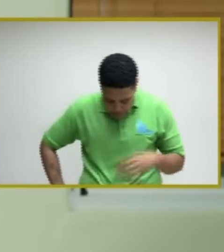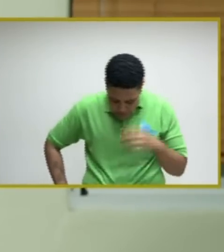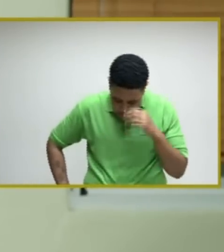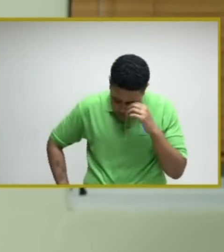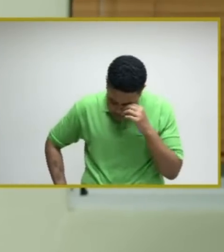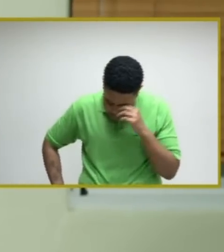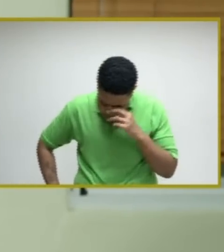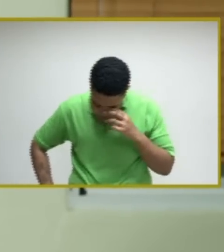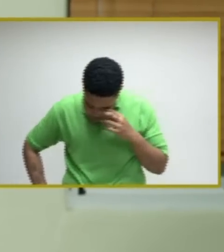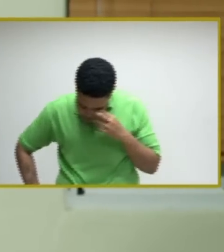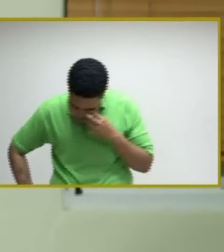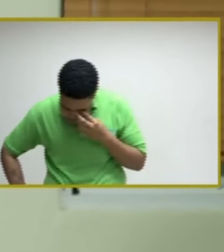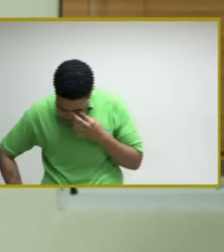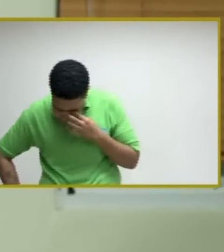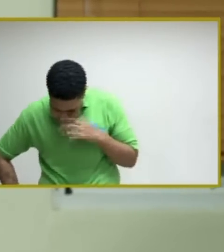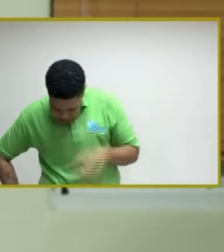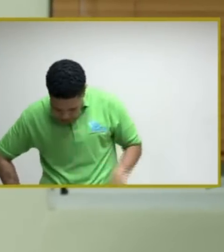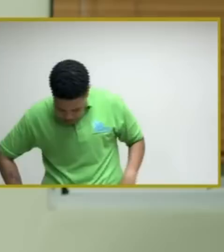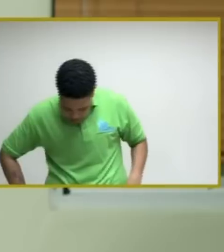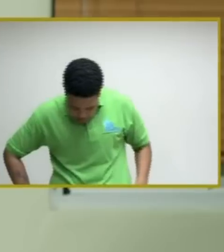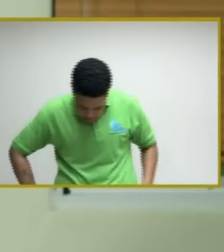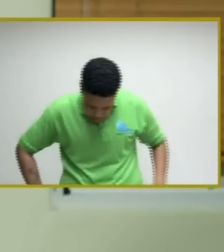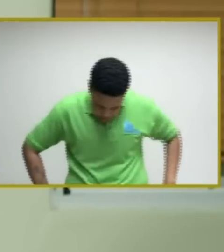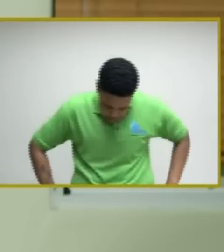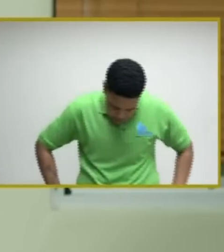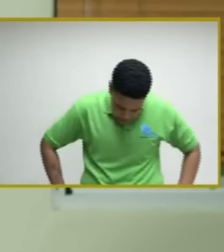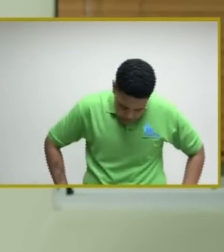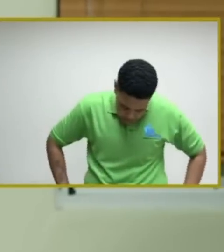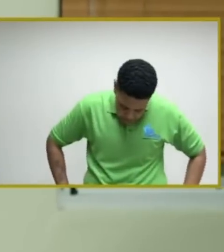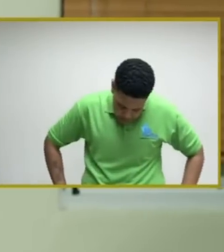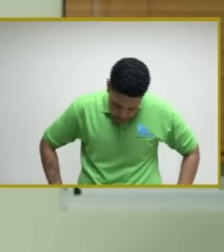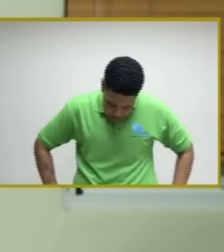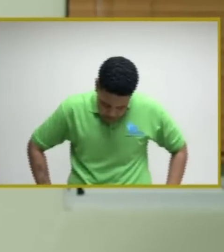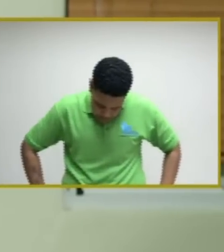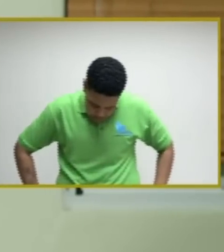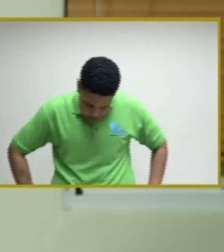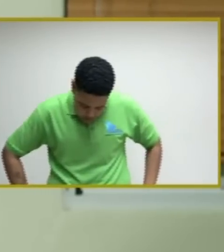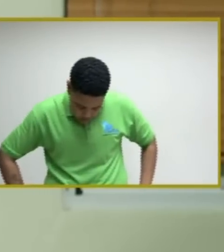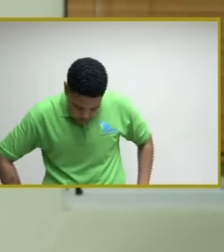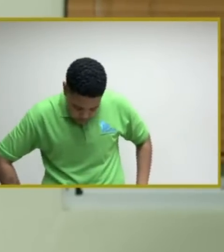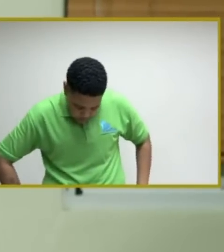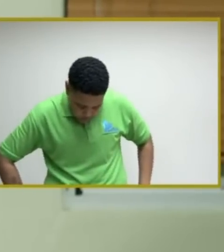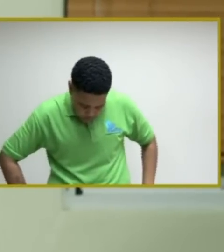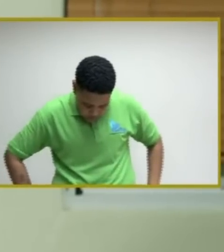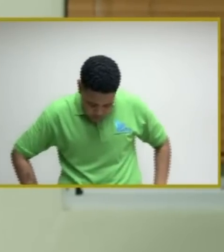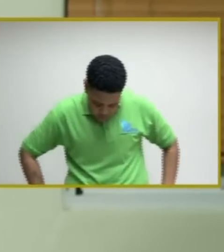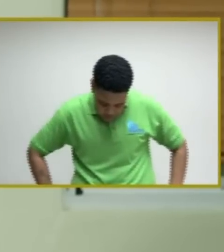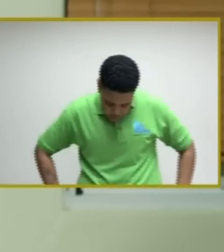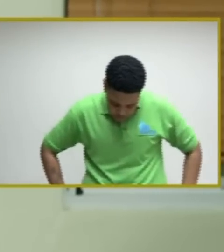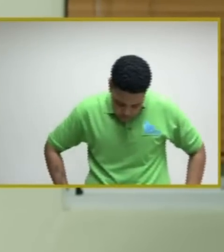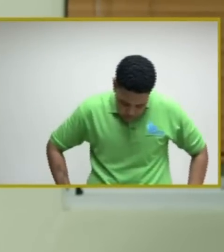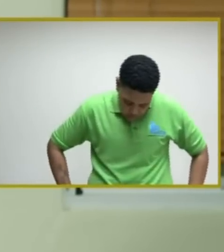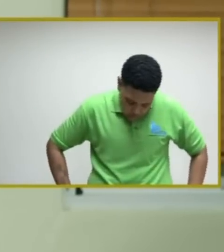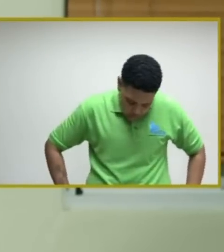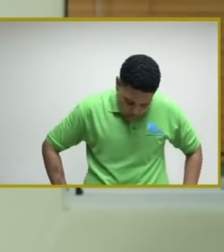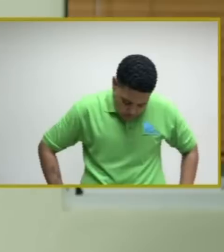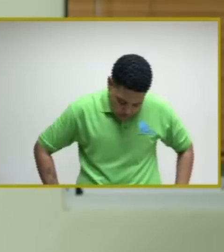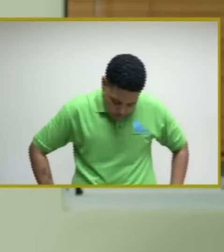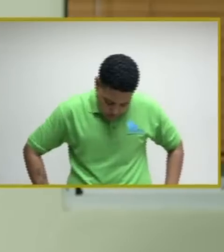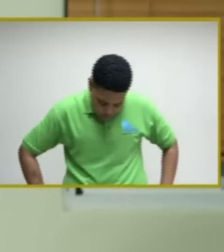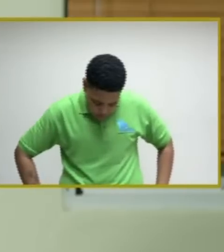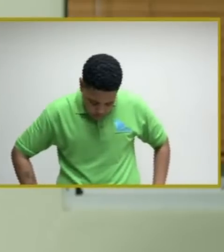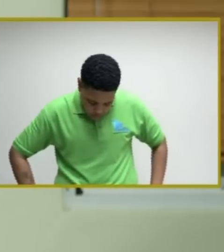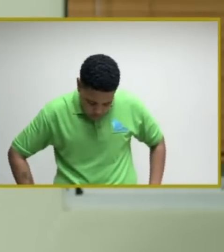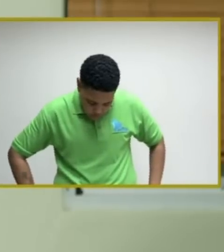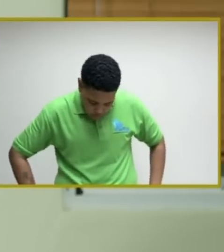The antibodies. Okay, right. So the fact is that persons who have